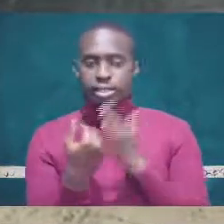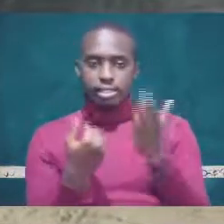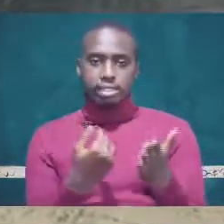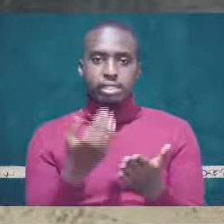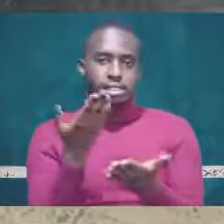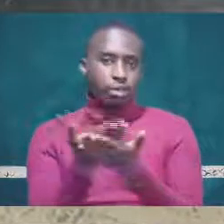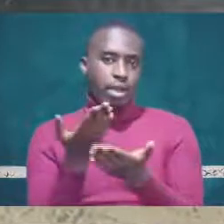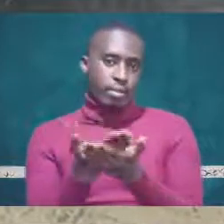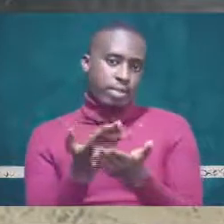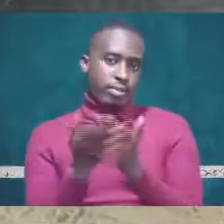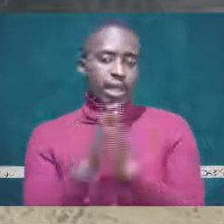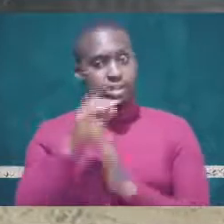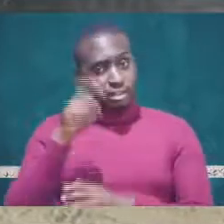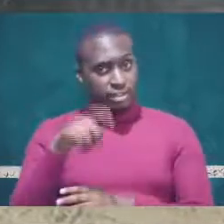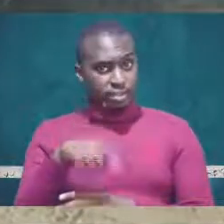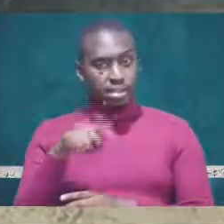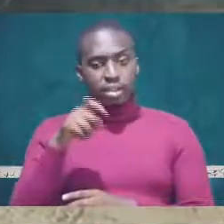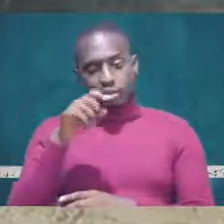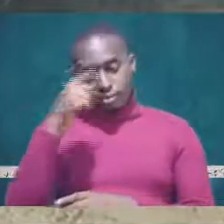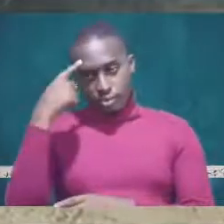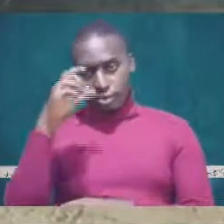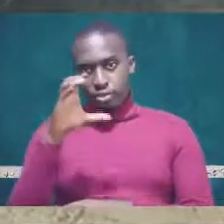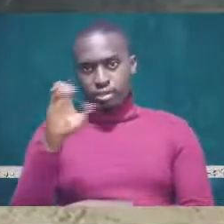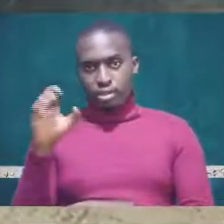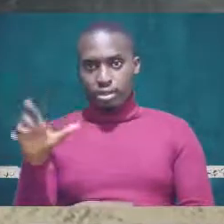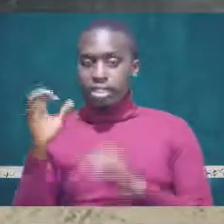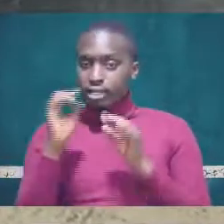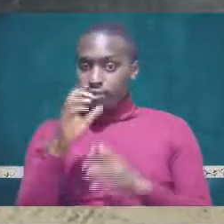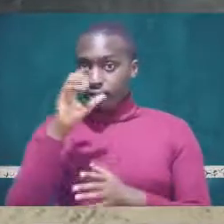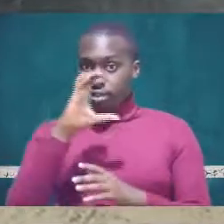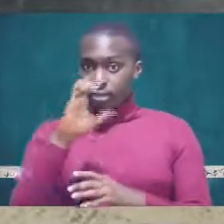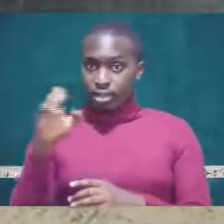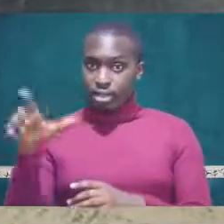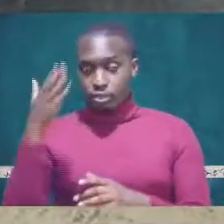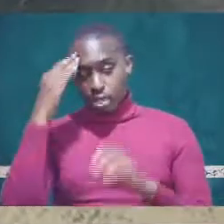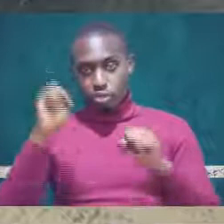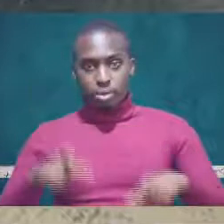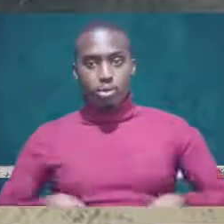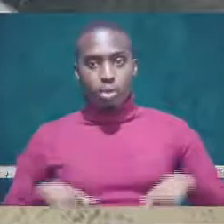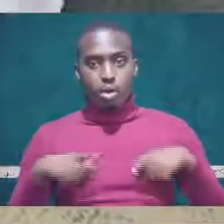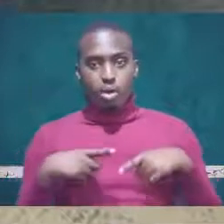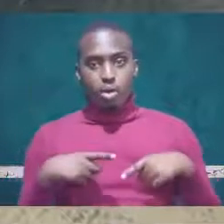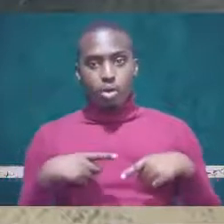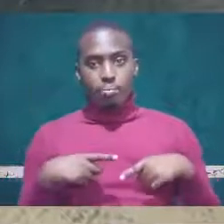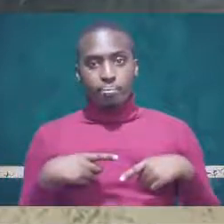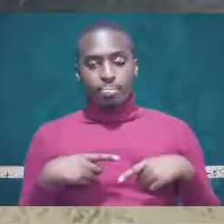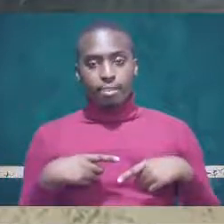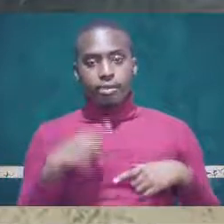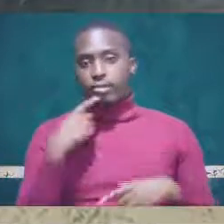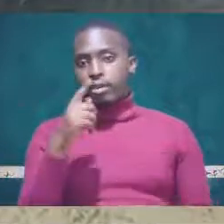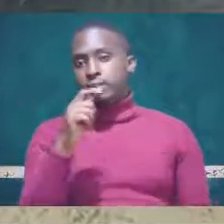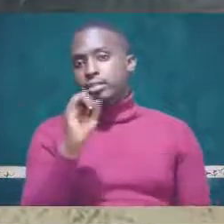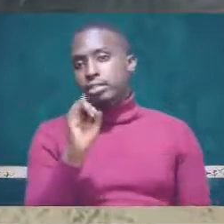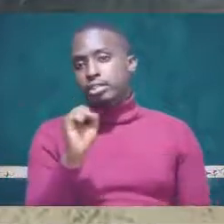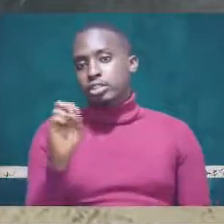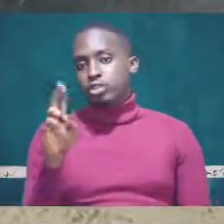these necessities are needed by the cell if a cell is to survive. So the tissue fluid are